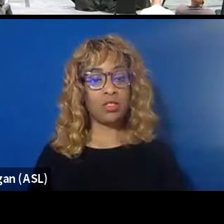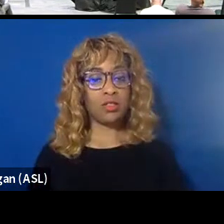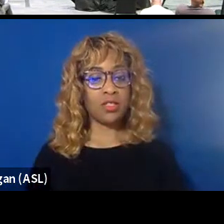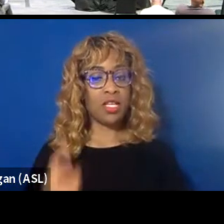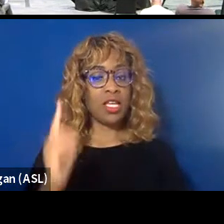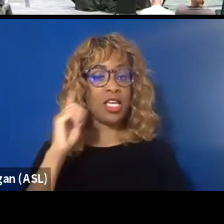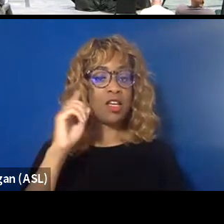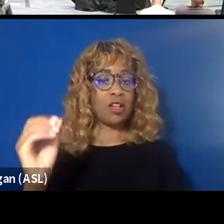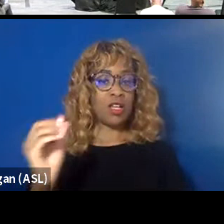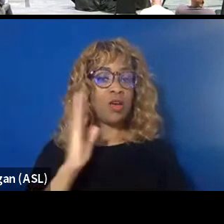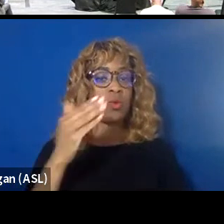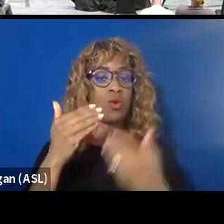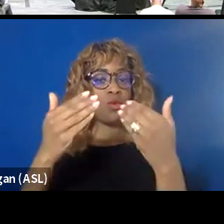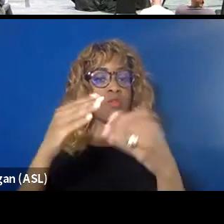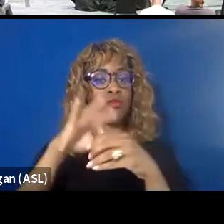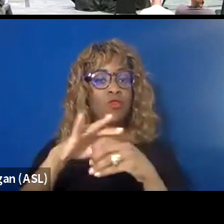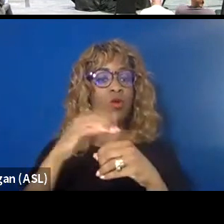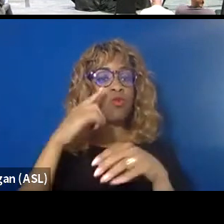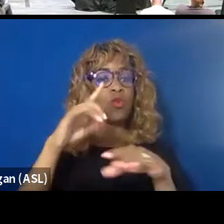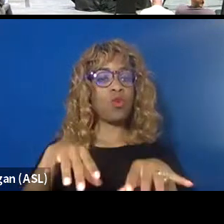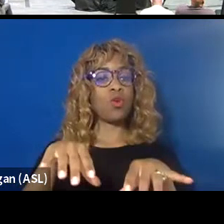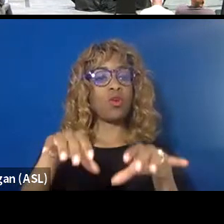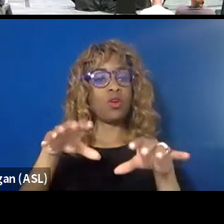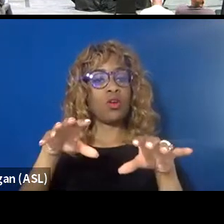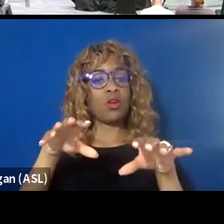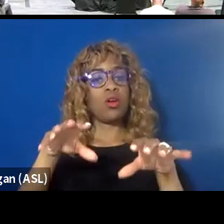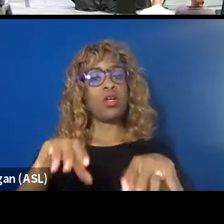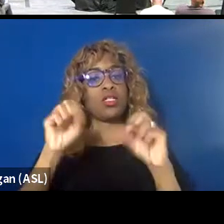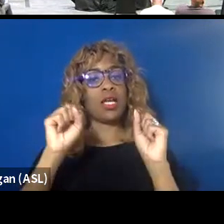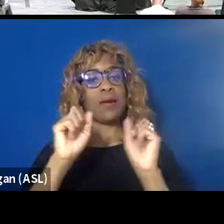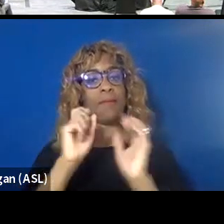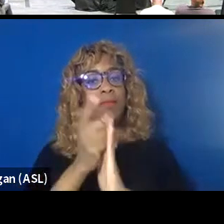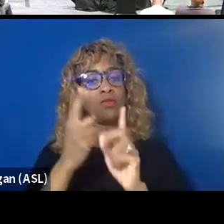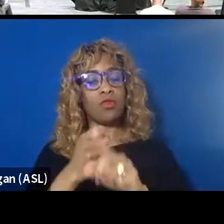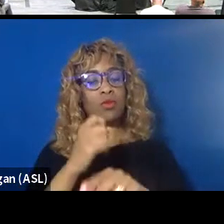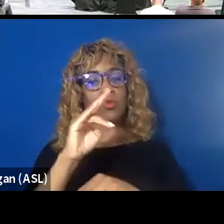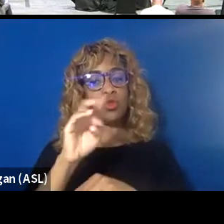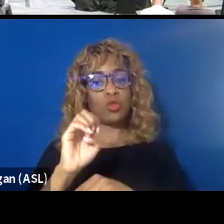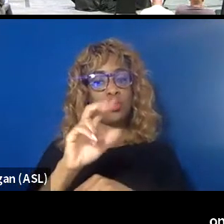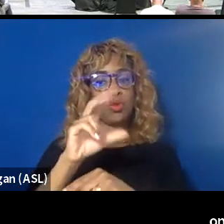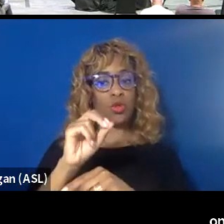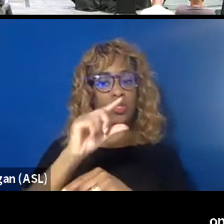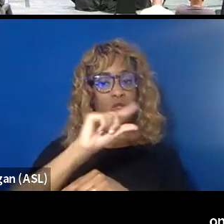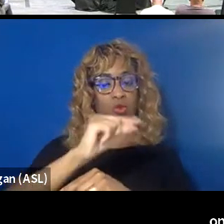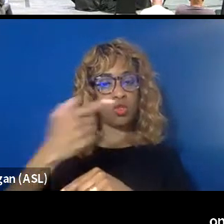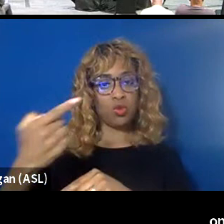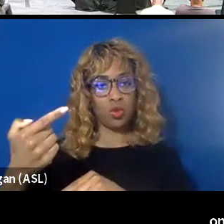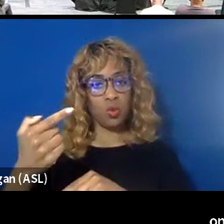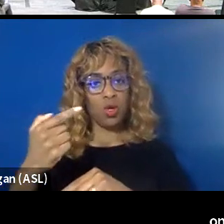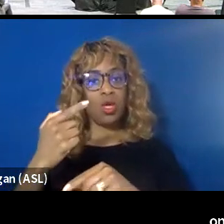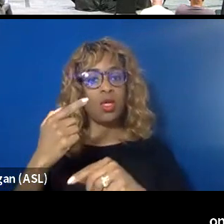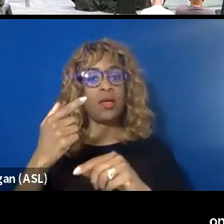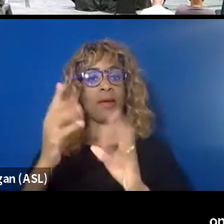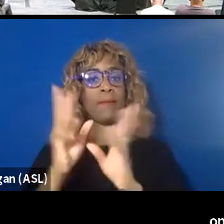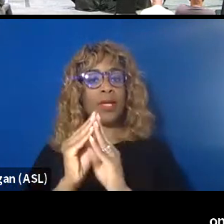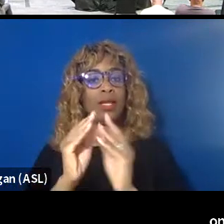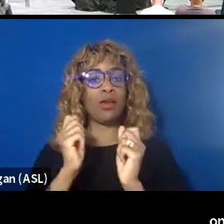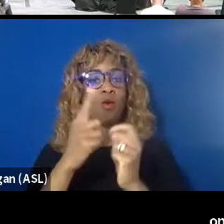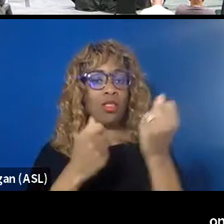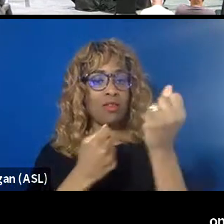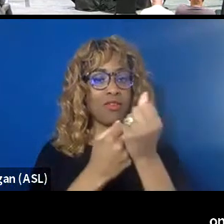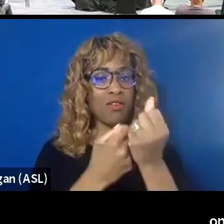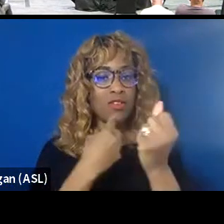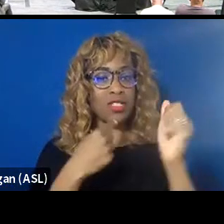Hearing none, we'll now vote on the motion to adopt the minutes of the June 30th, 2021 commission meeting. All in favor, say aye,